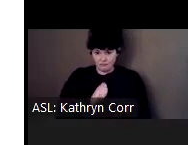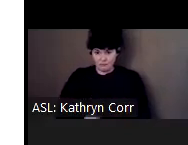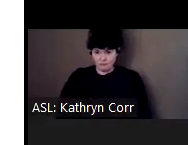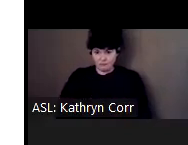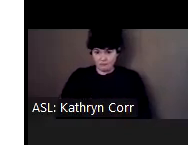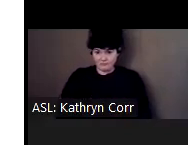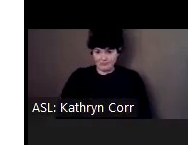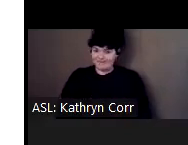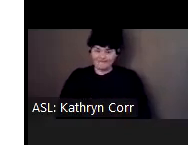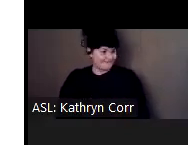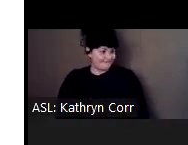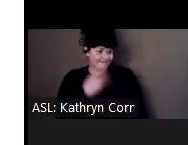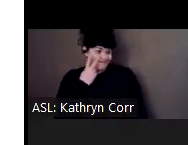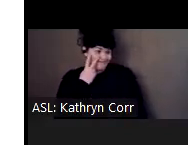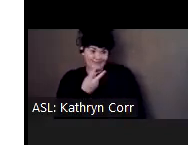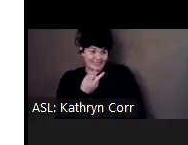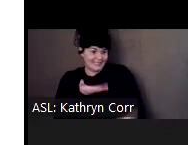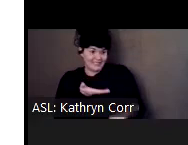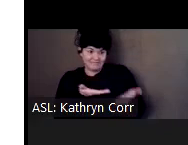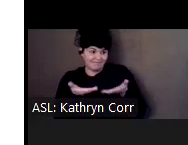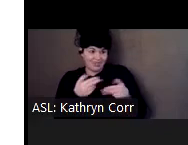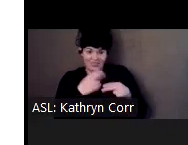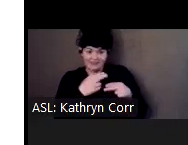I don't see her listed.